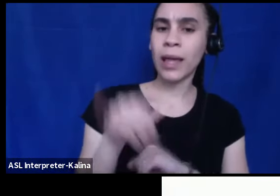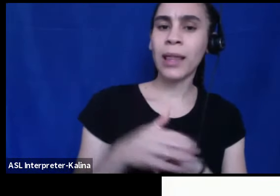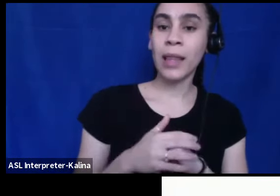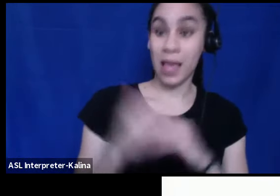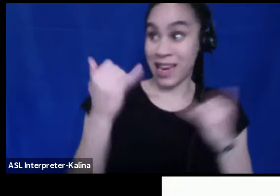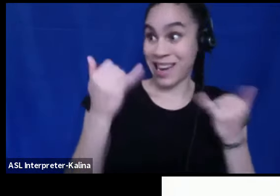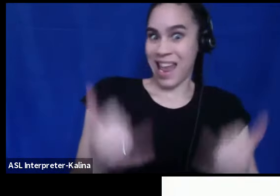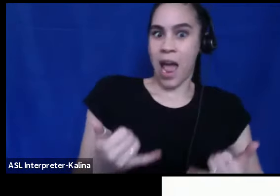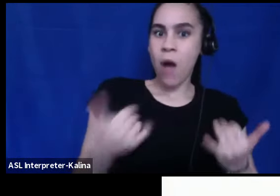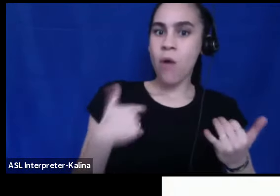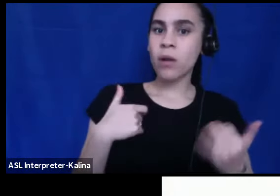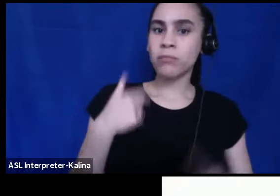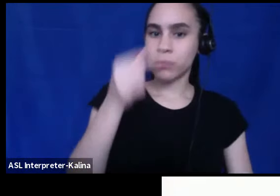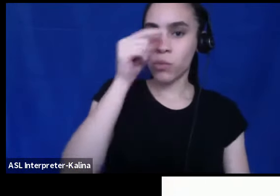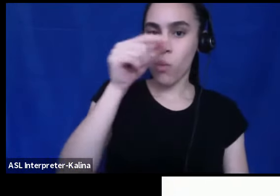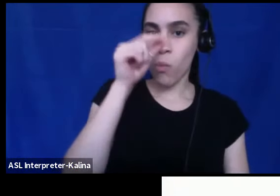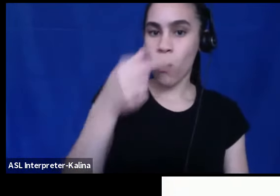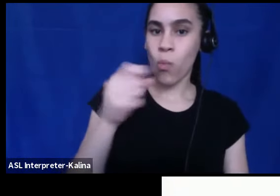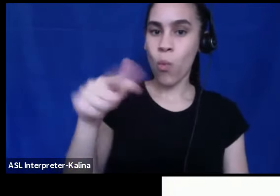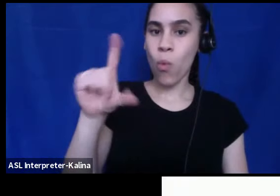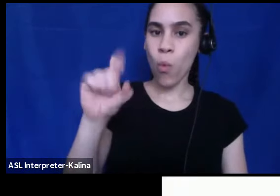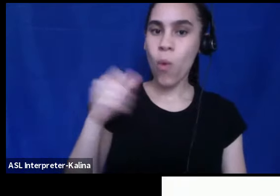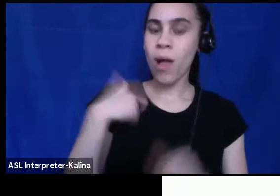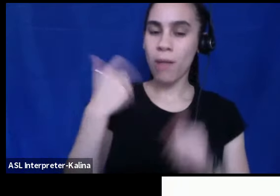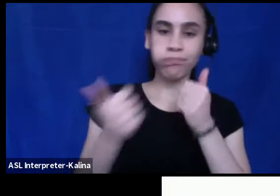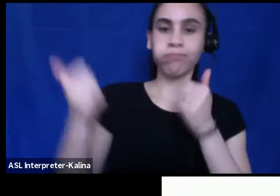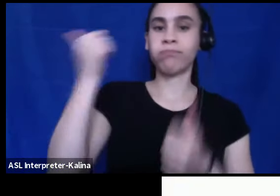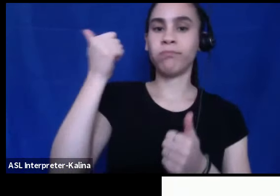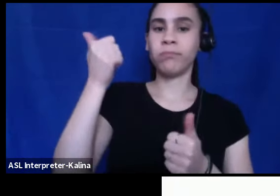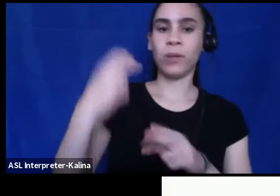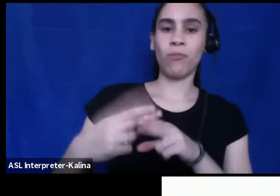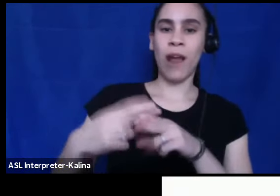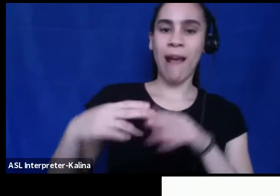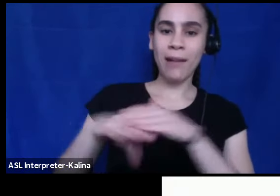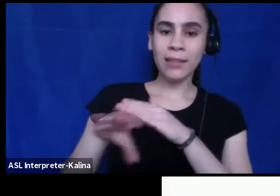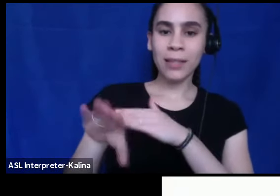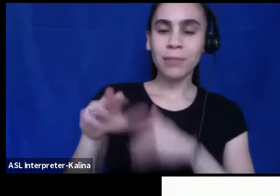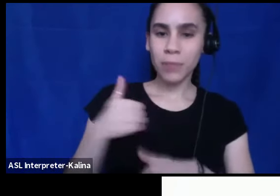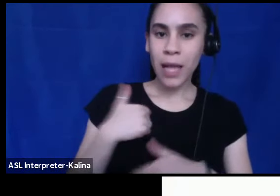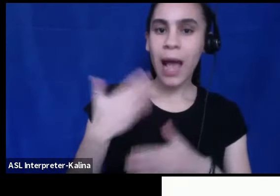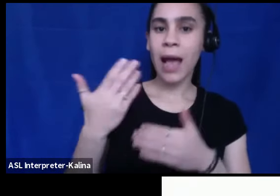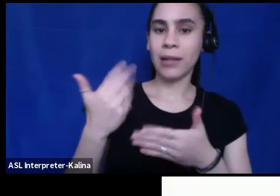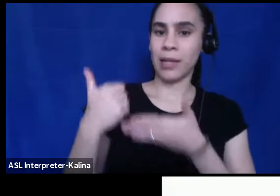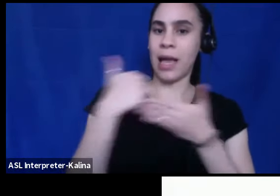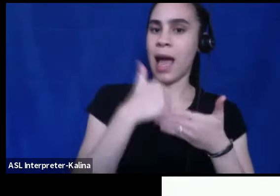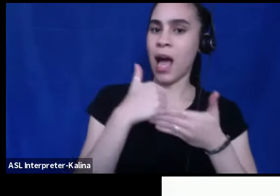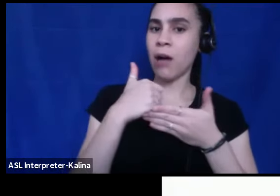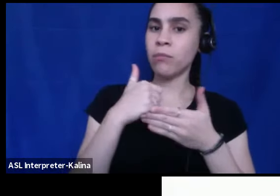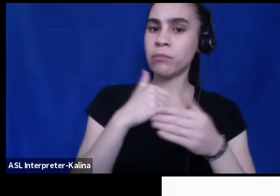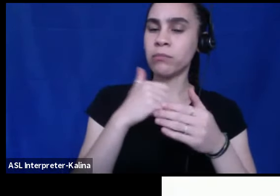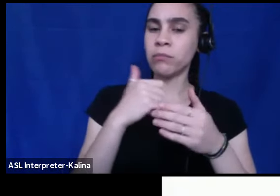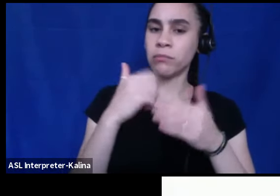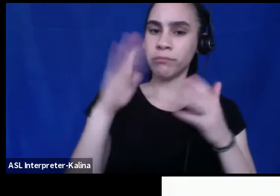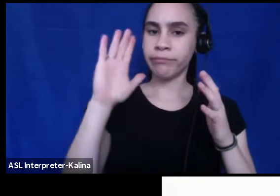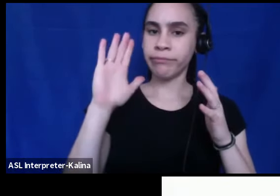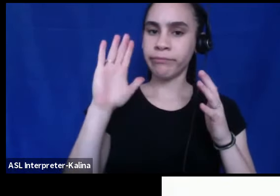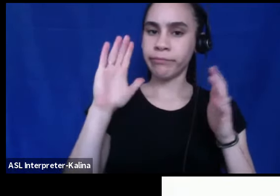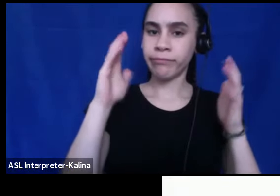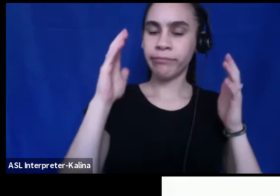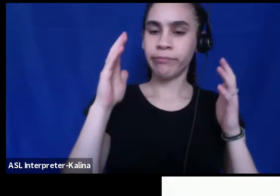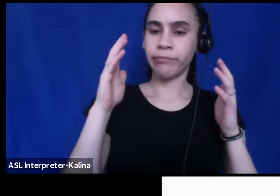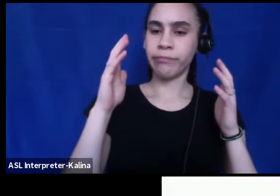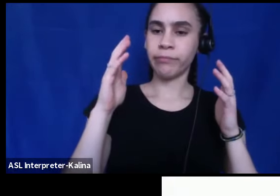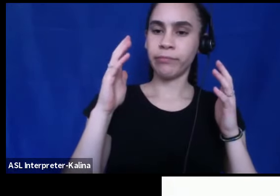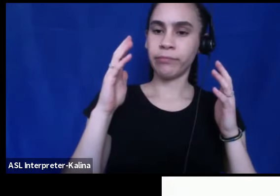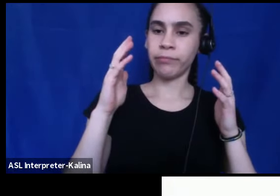where I'm the head of brand accessibility, and I help bring a disabled lens to the stories that we tell, so that there is more